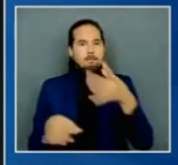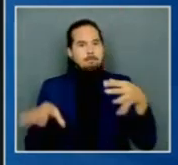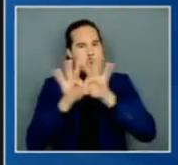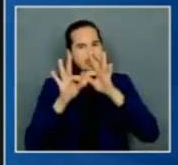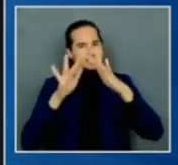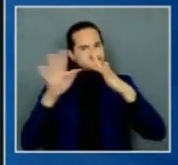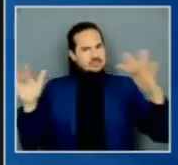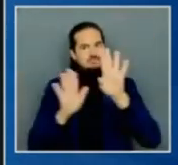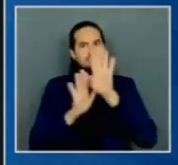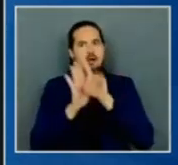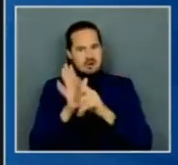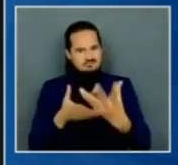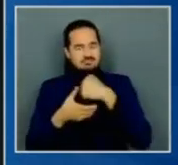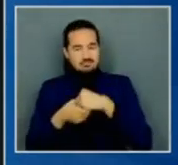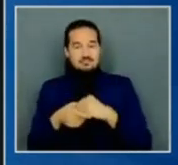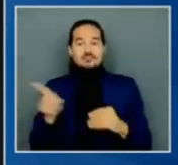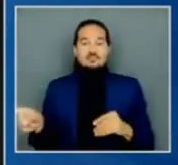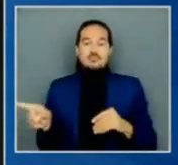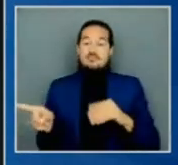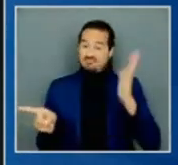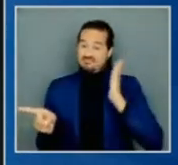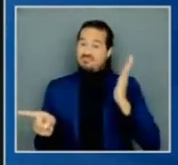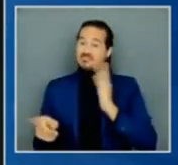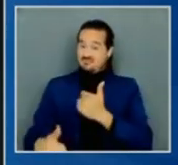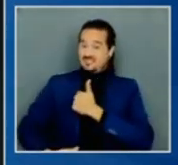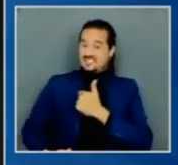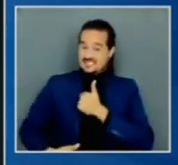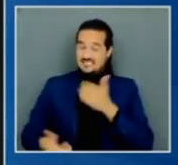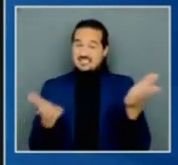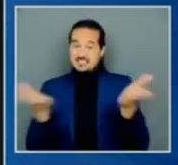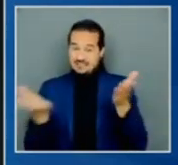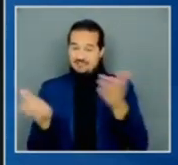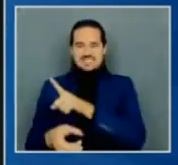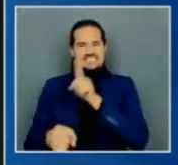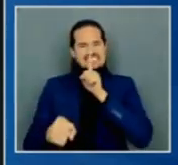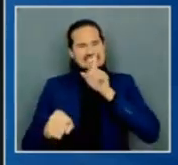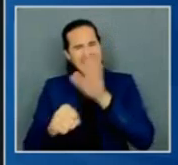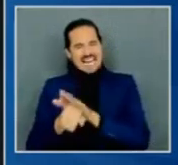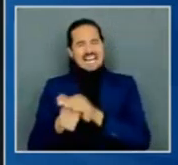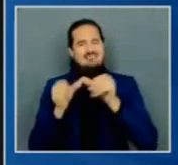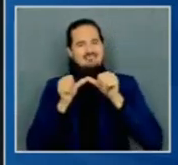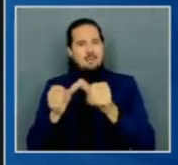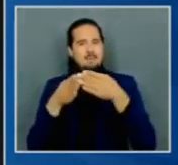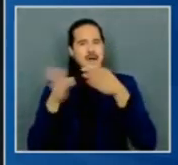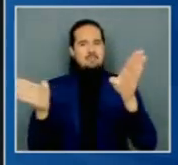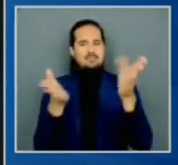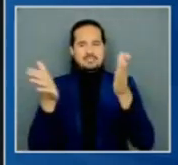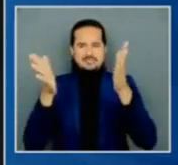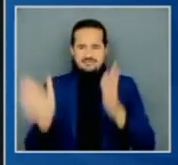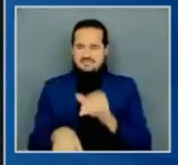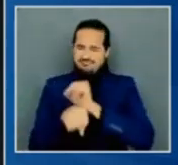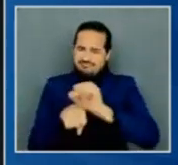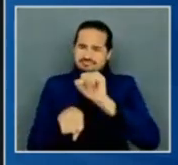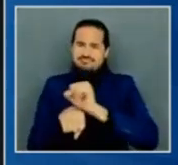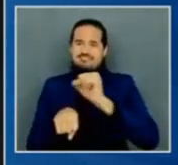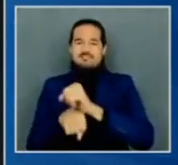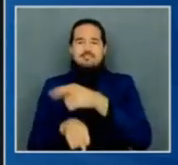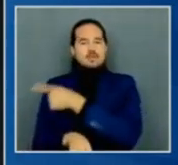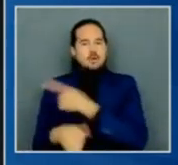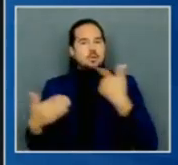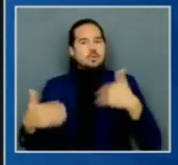backgrounds. And he is, of course, a veteran and a dedicated public servant who represents the very best of our